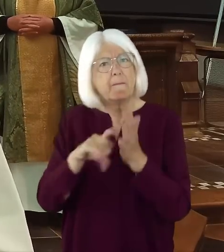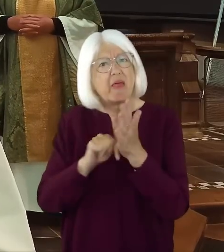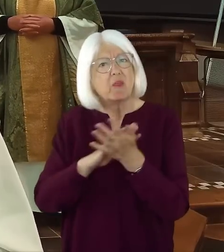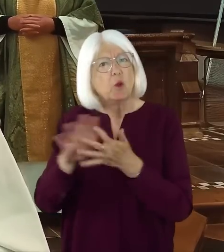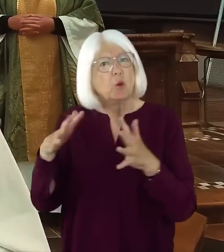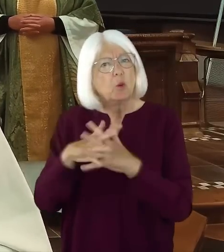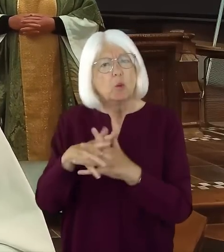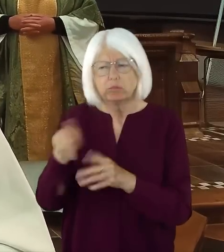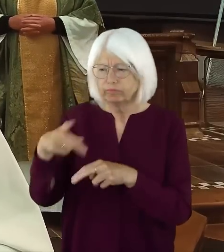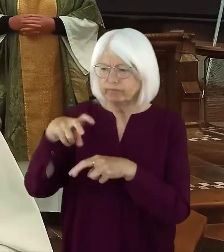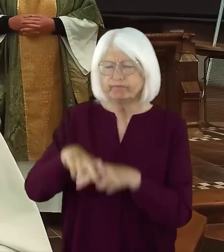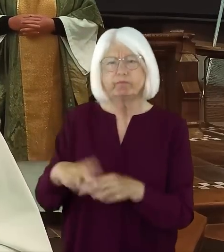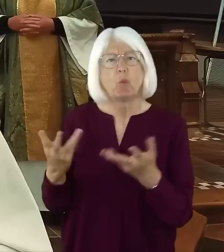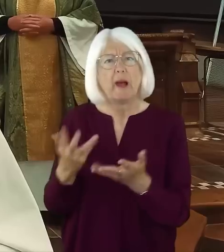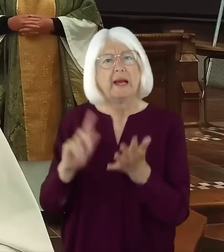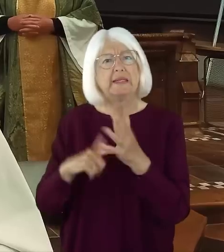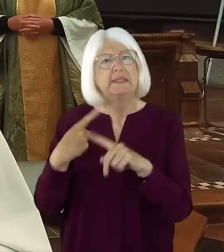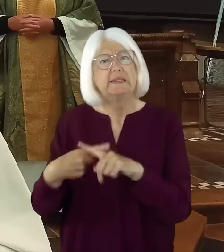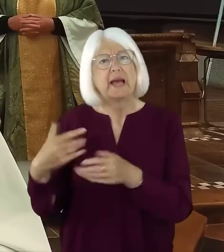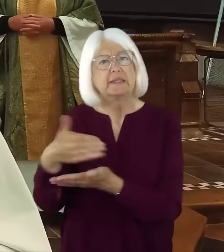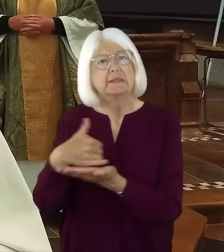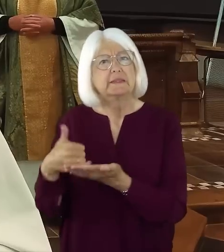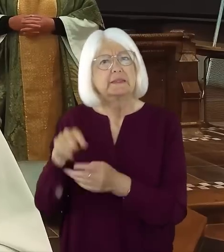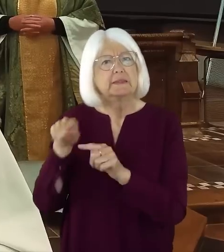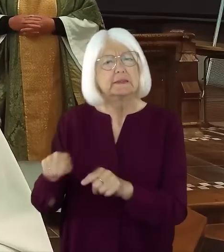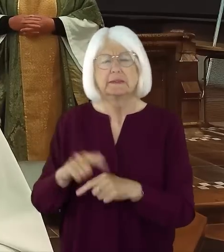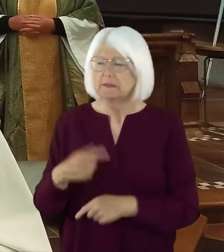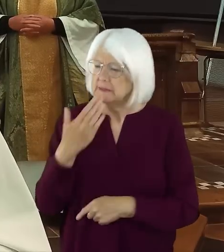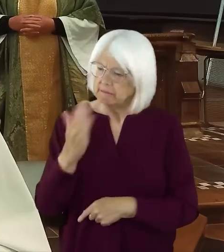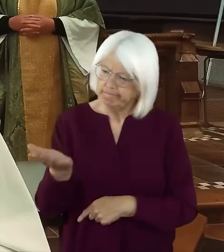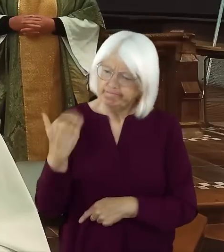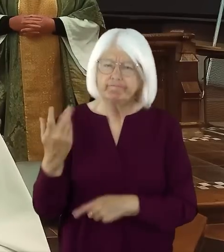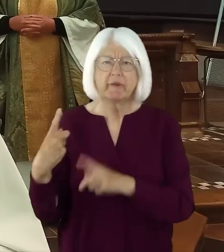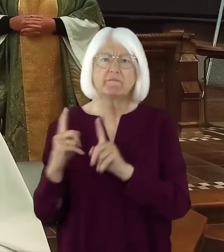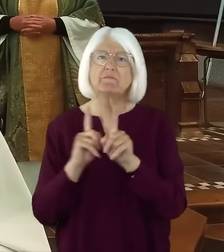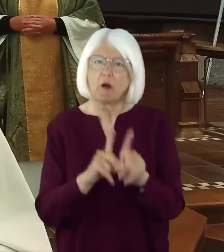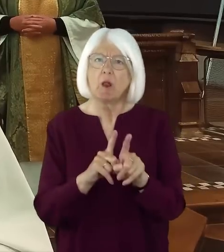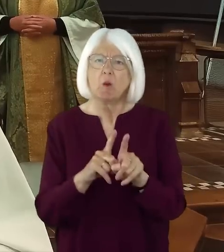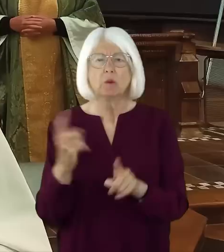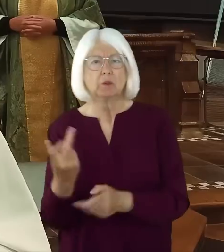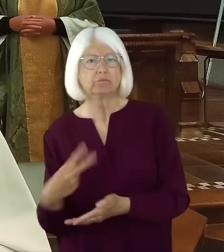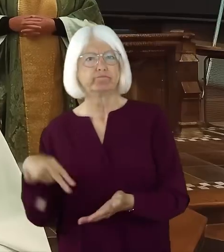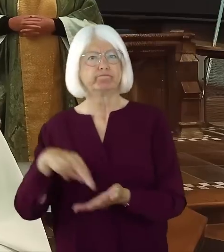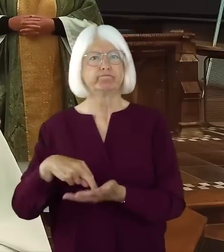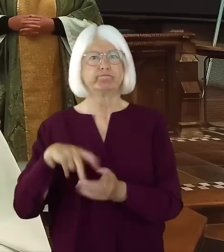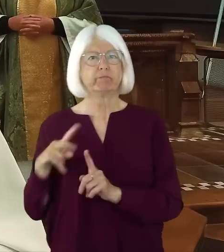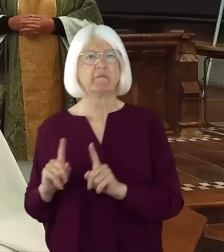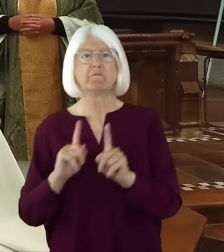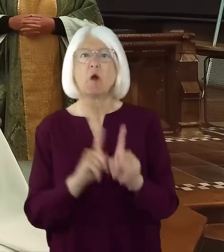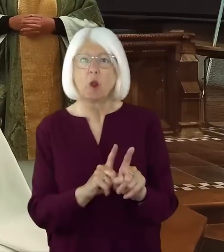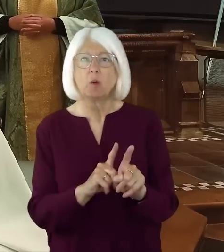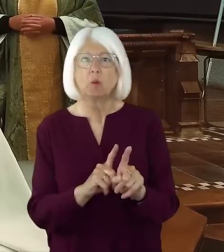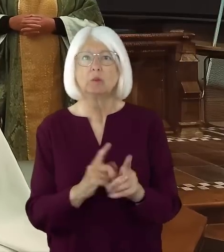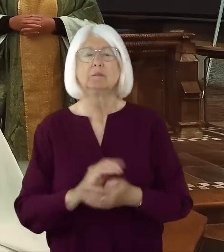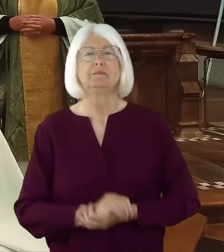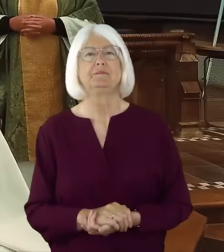Matthew sitting at the tax booth. And he said to him, "Follow me." And he got up and